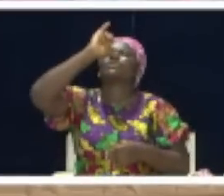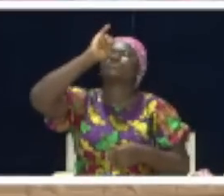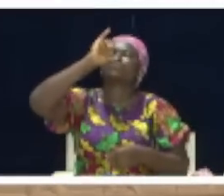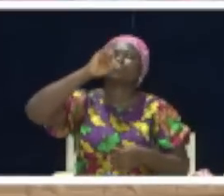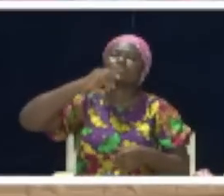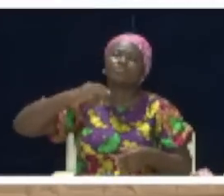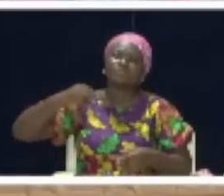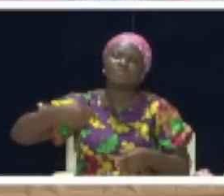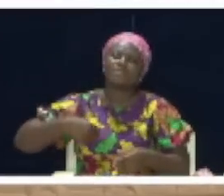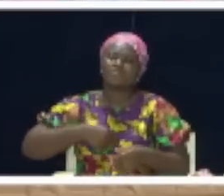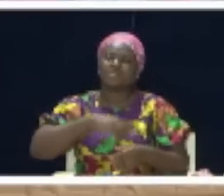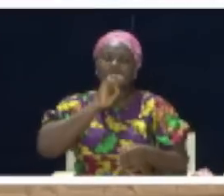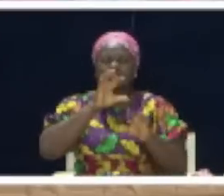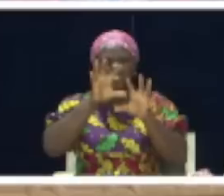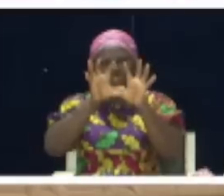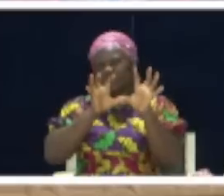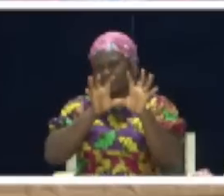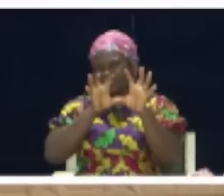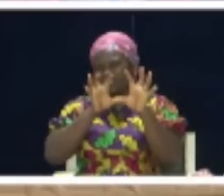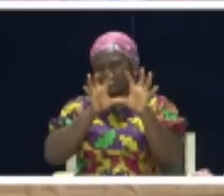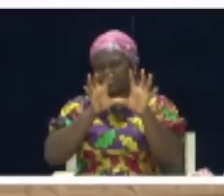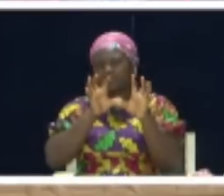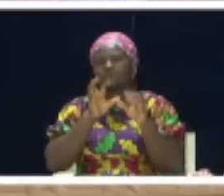We are not witches.